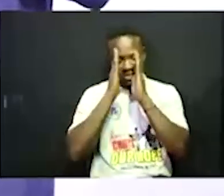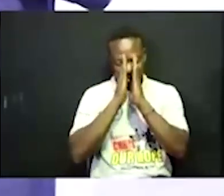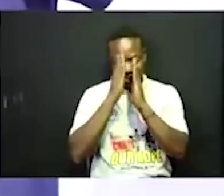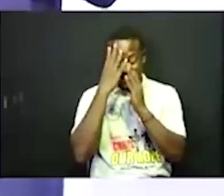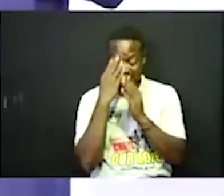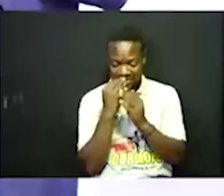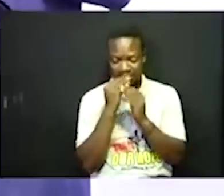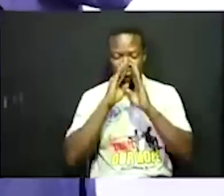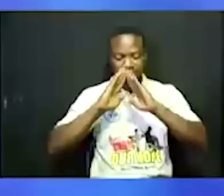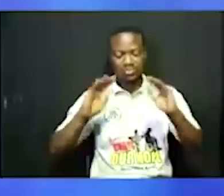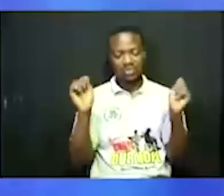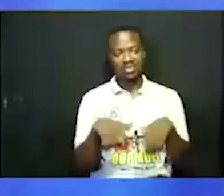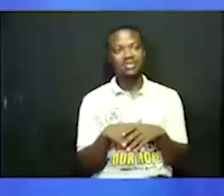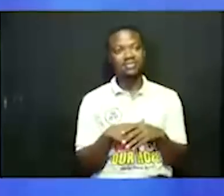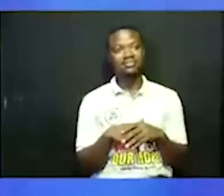Otherwise,